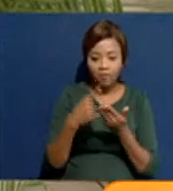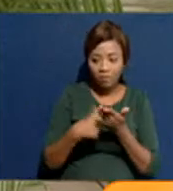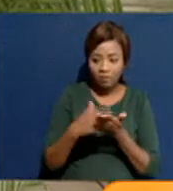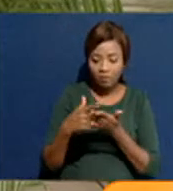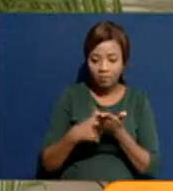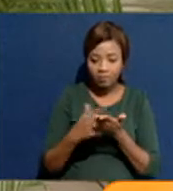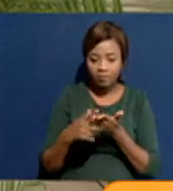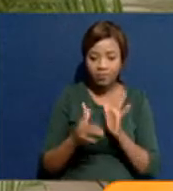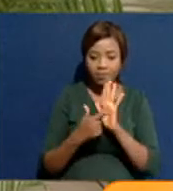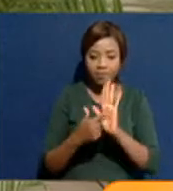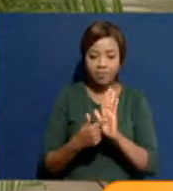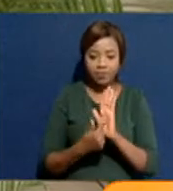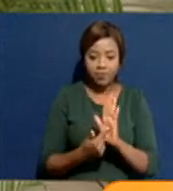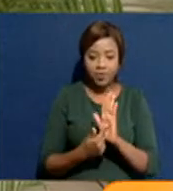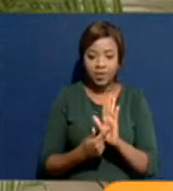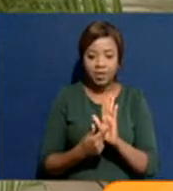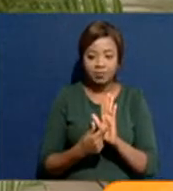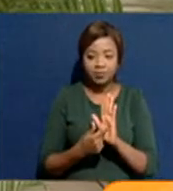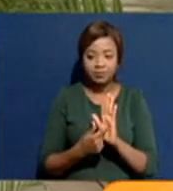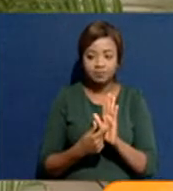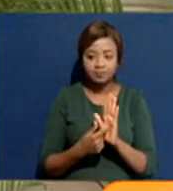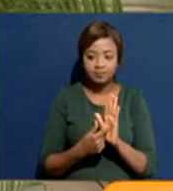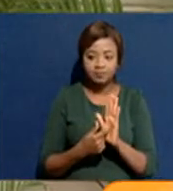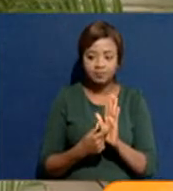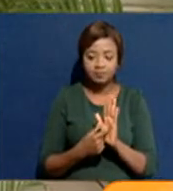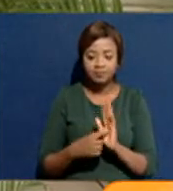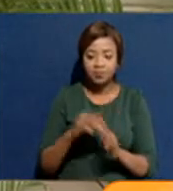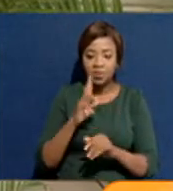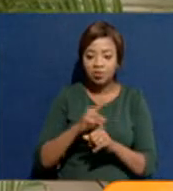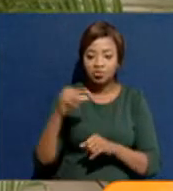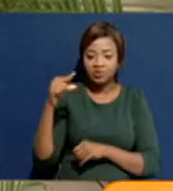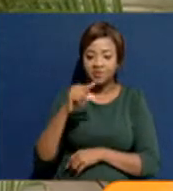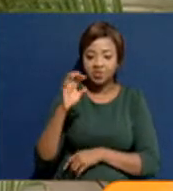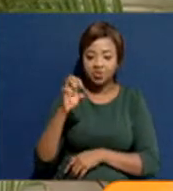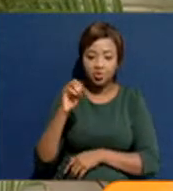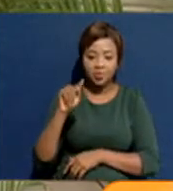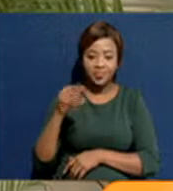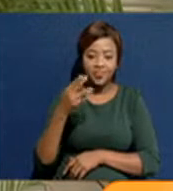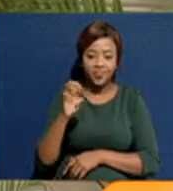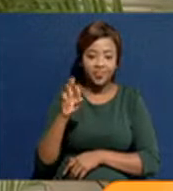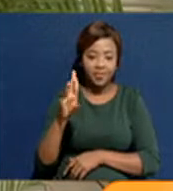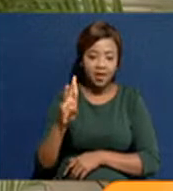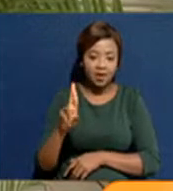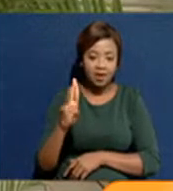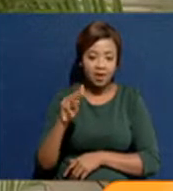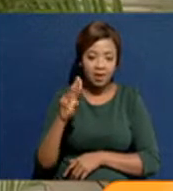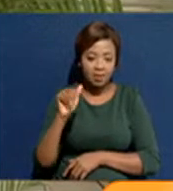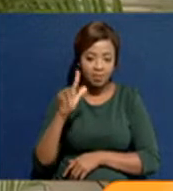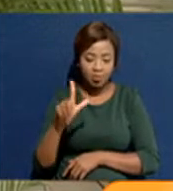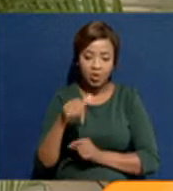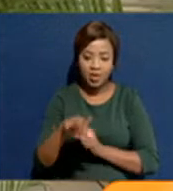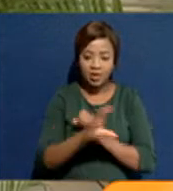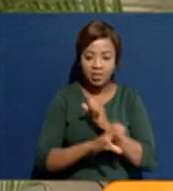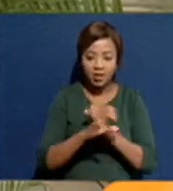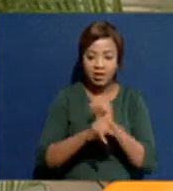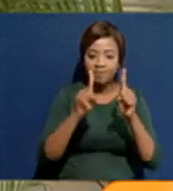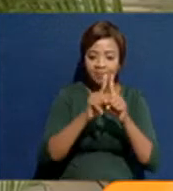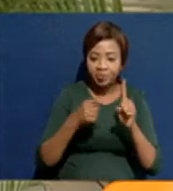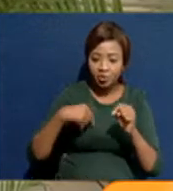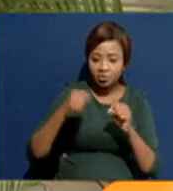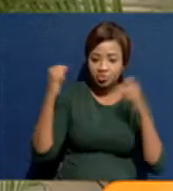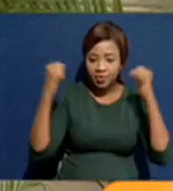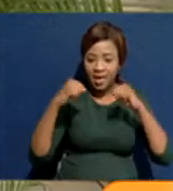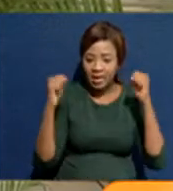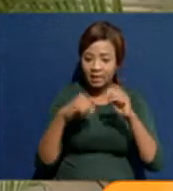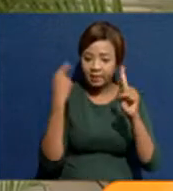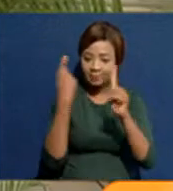the exploitation of the geothermal resources in our country. We've also agreed on a couple of